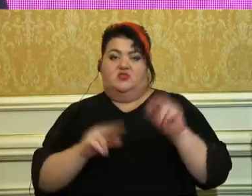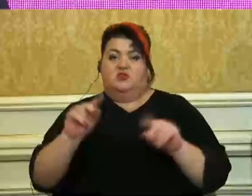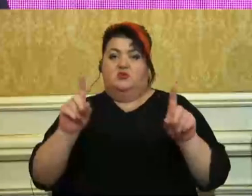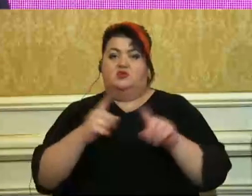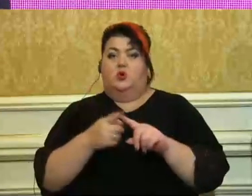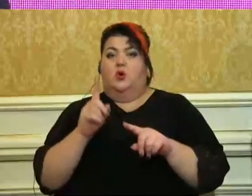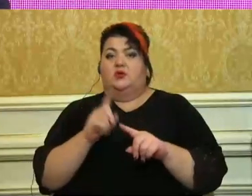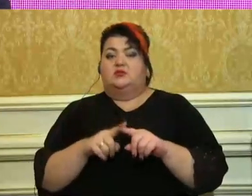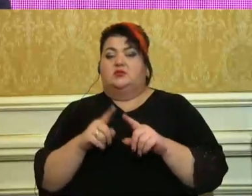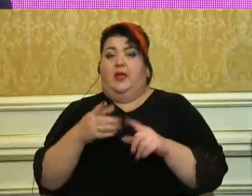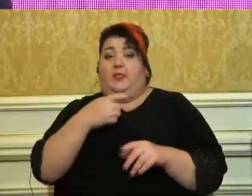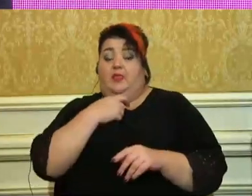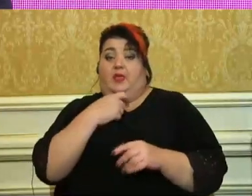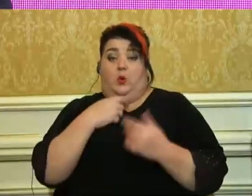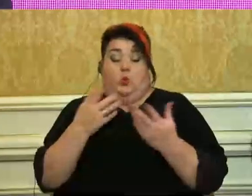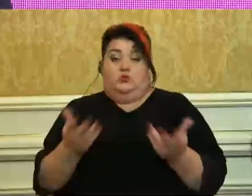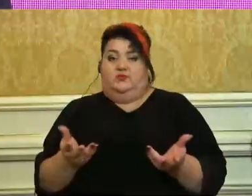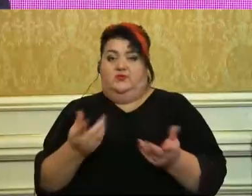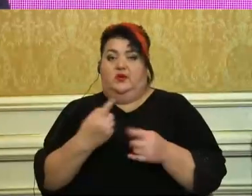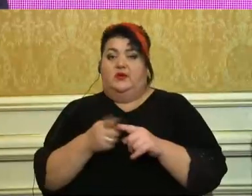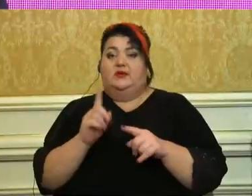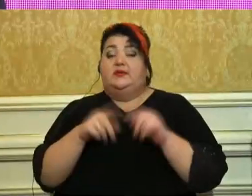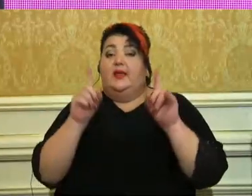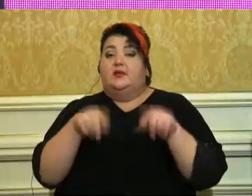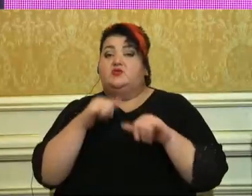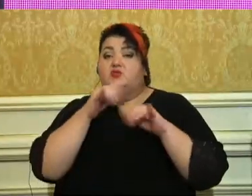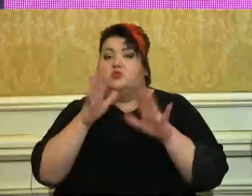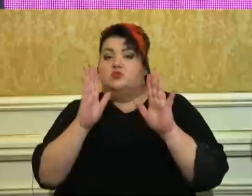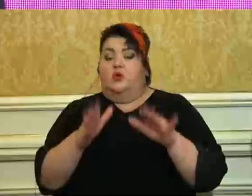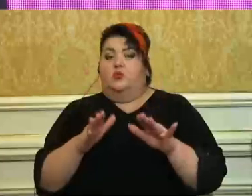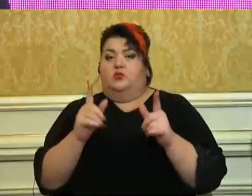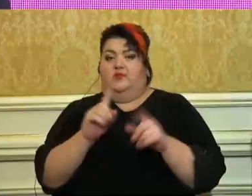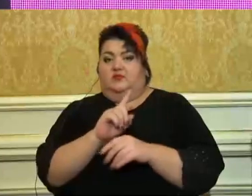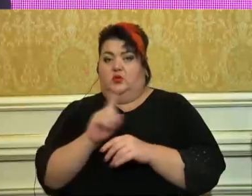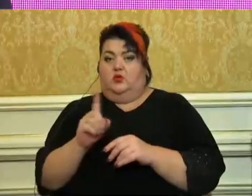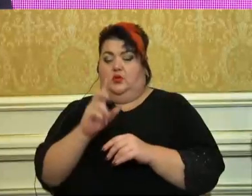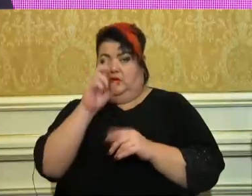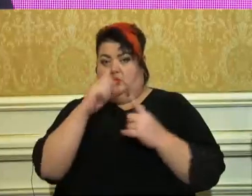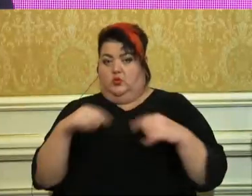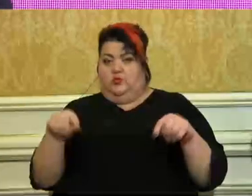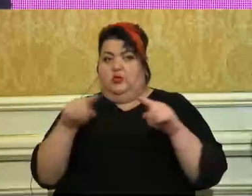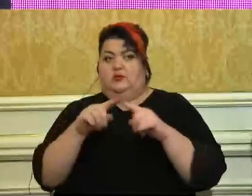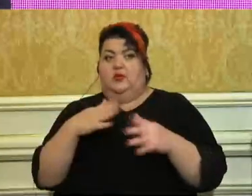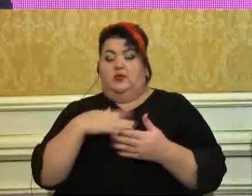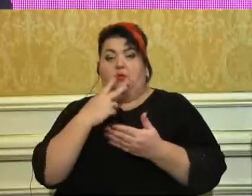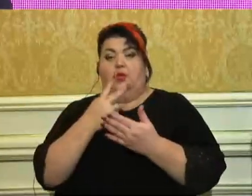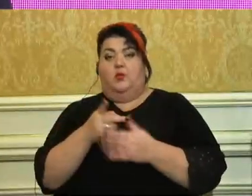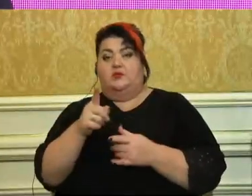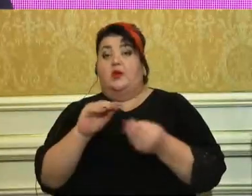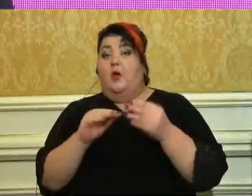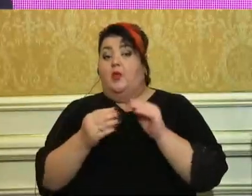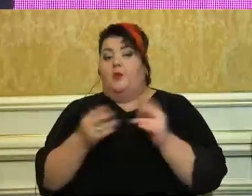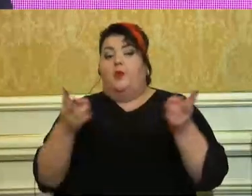question. I think that this is kind of savage situation. It shouldn't be in the civilized society. In my